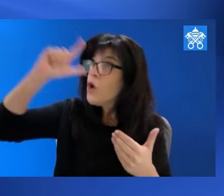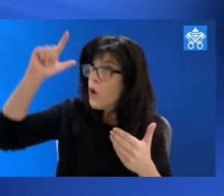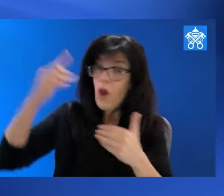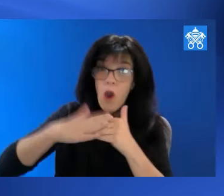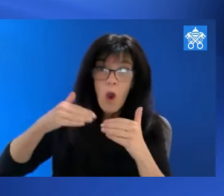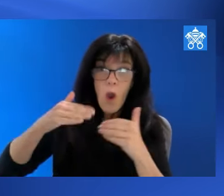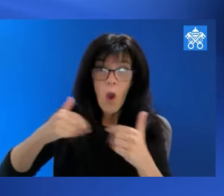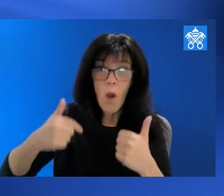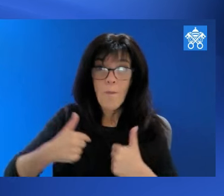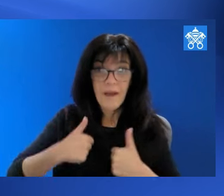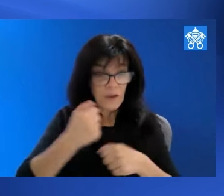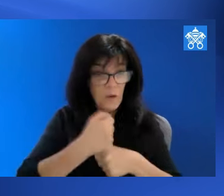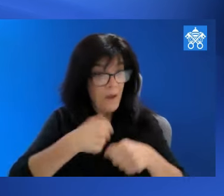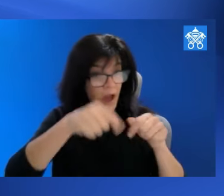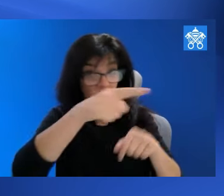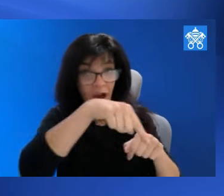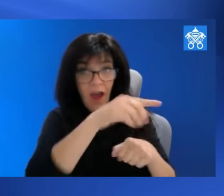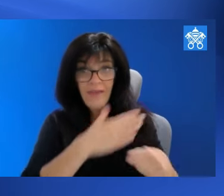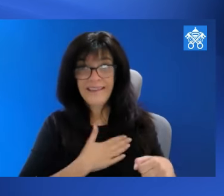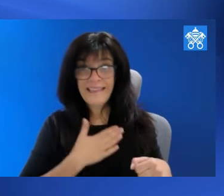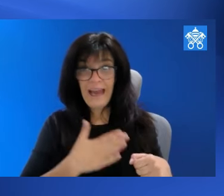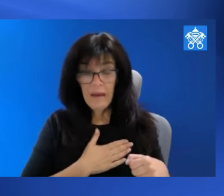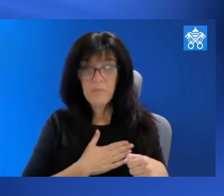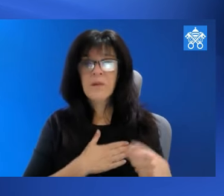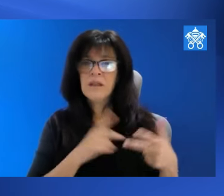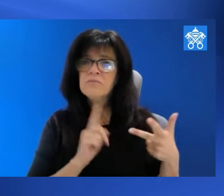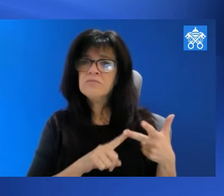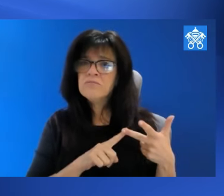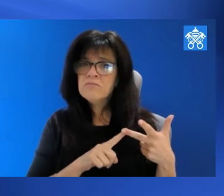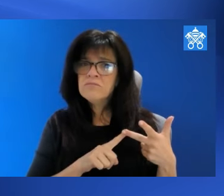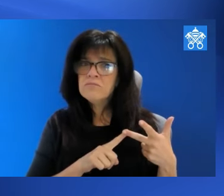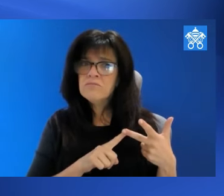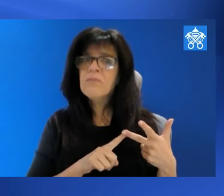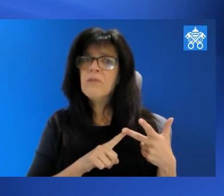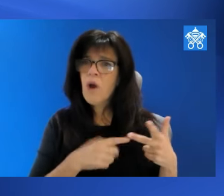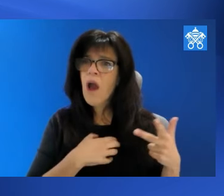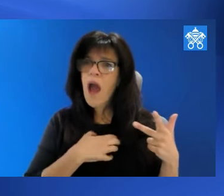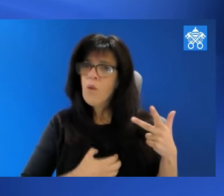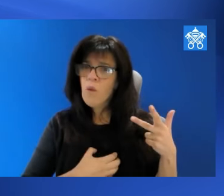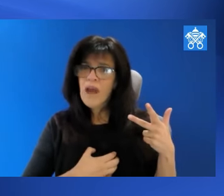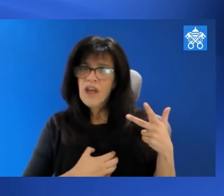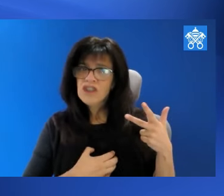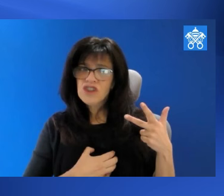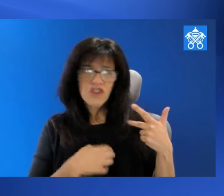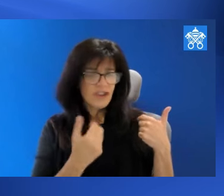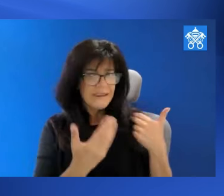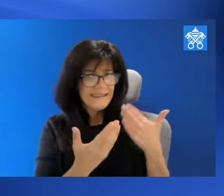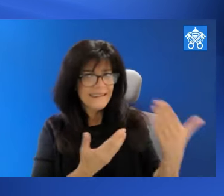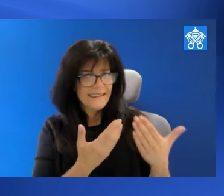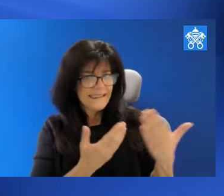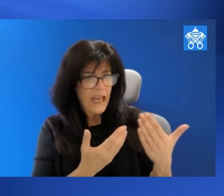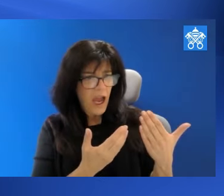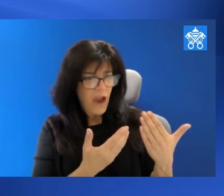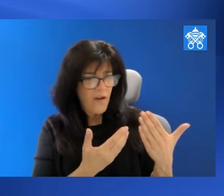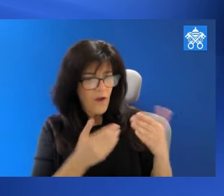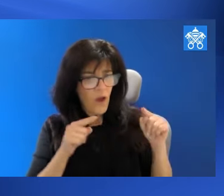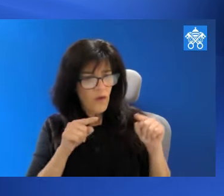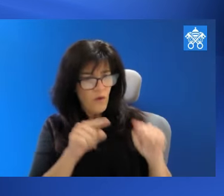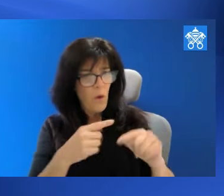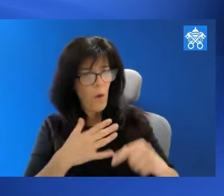do I wish to make someone sever through my testimony and my joy how